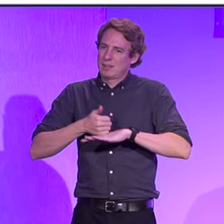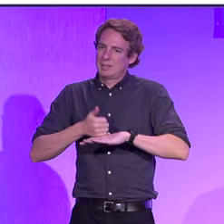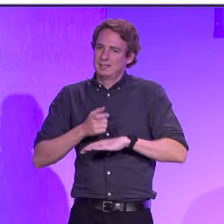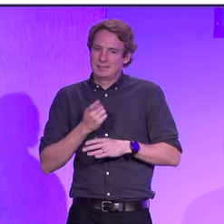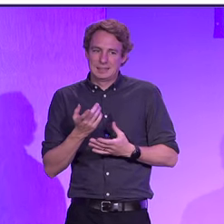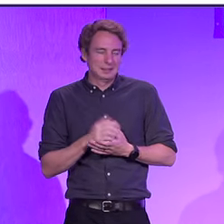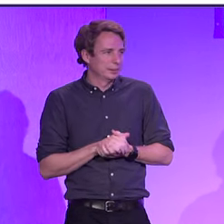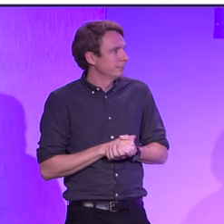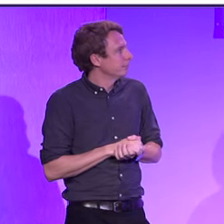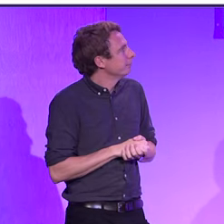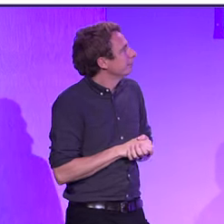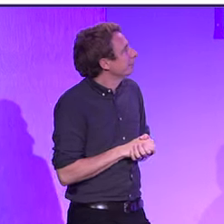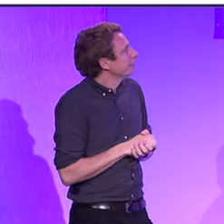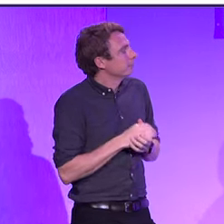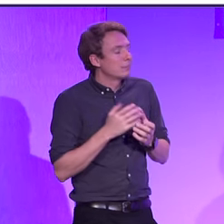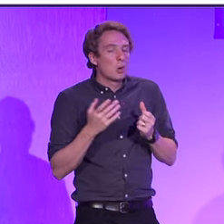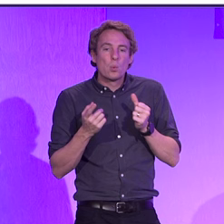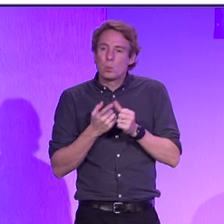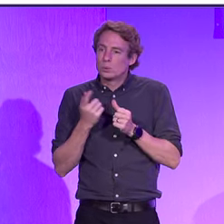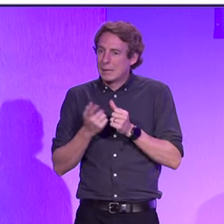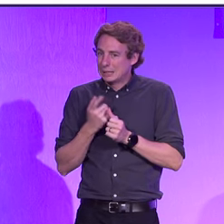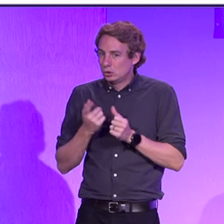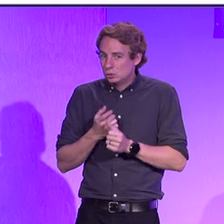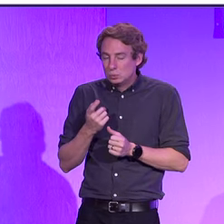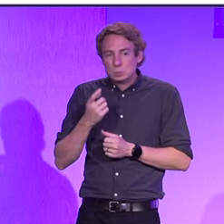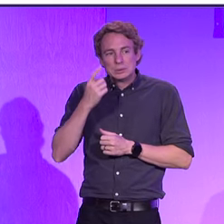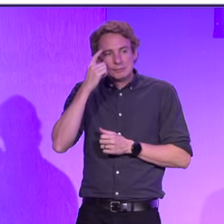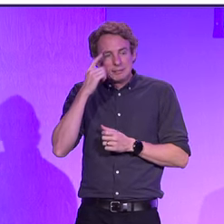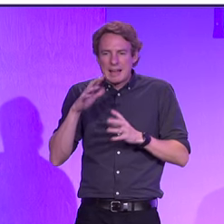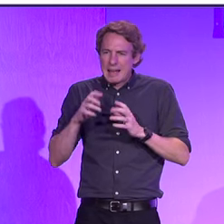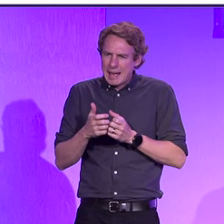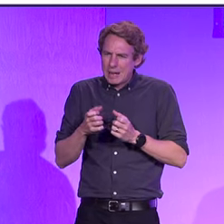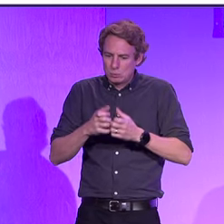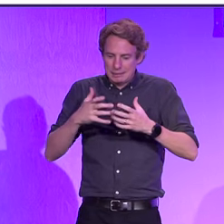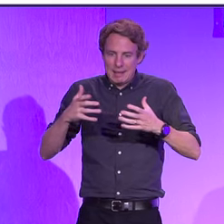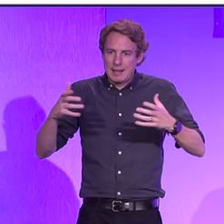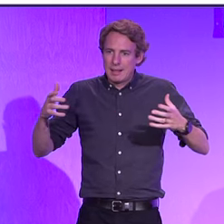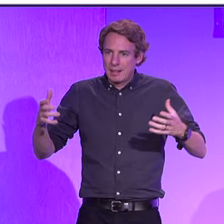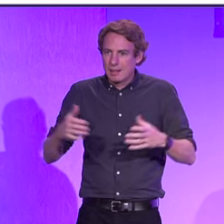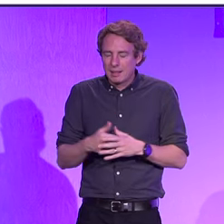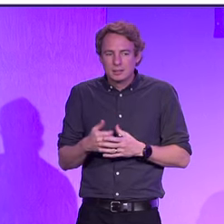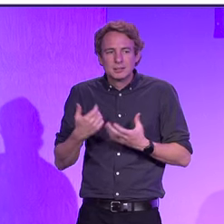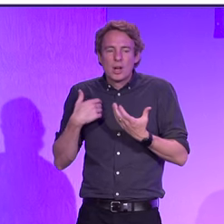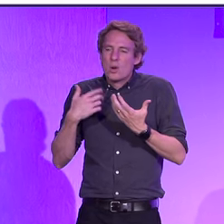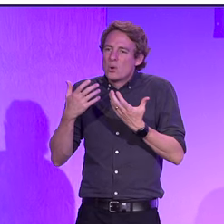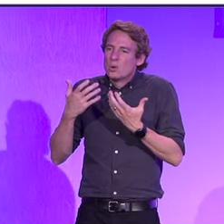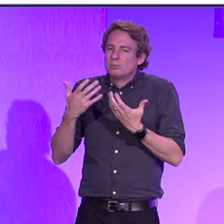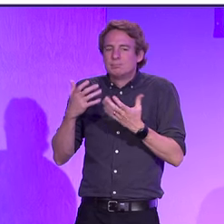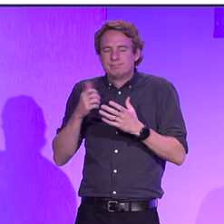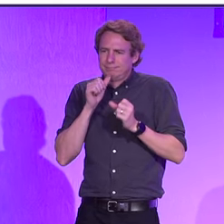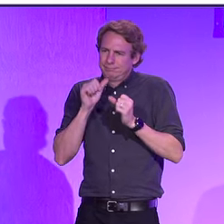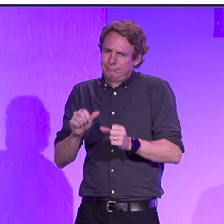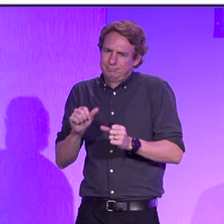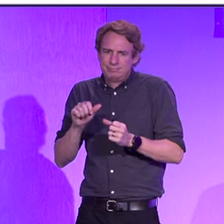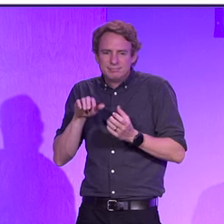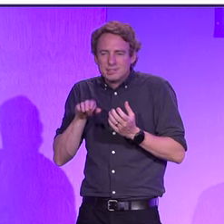with automation, if we think about the way that we scale over time, hobby bakers, myself, one of my biggest hobbies is farming